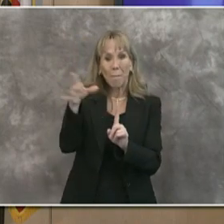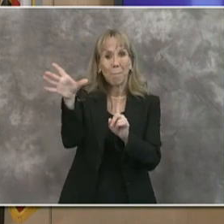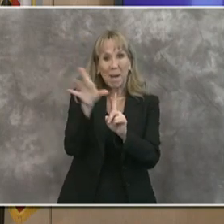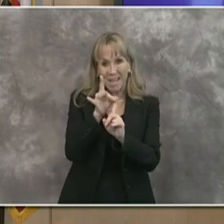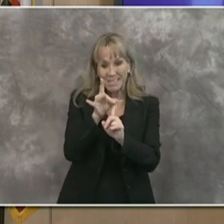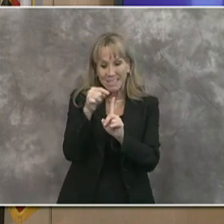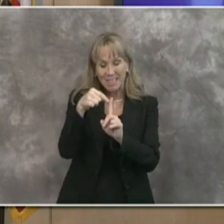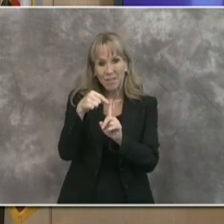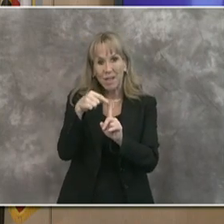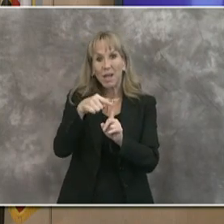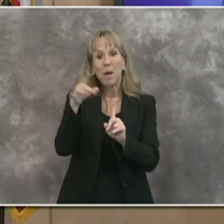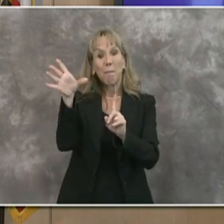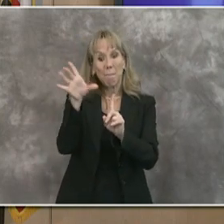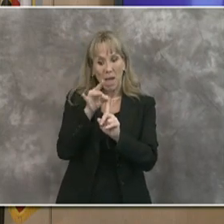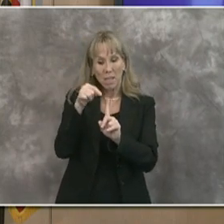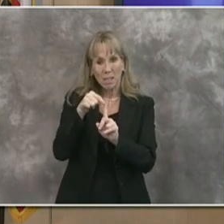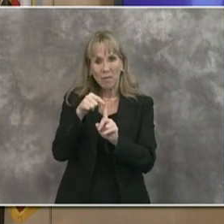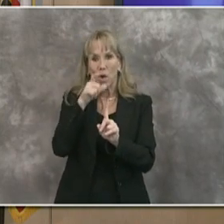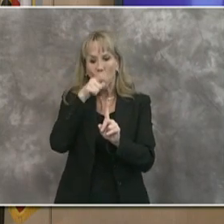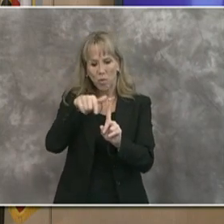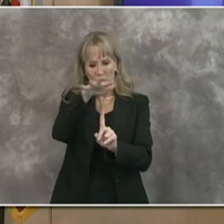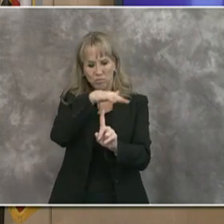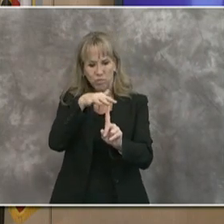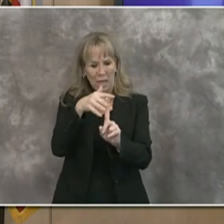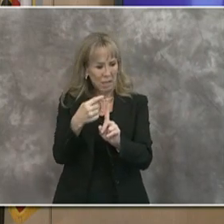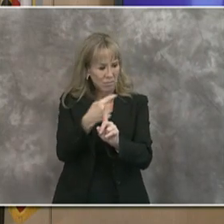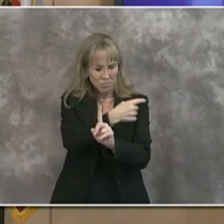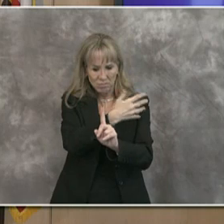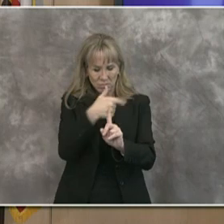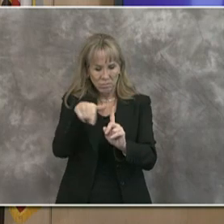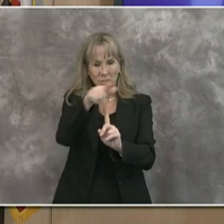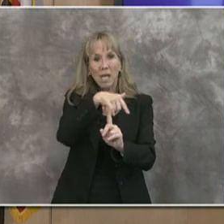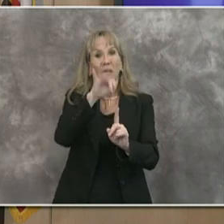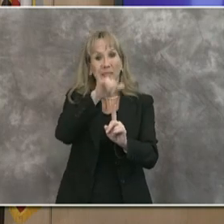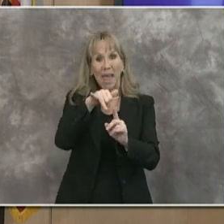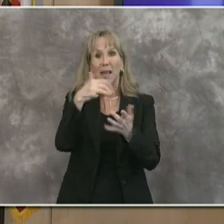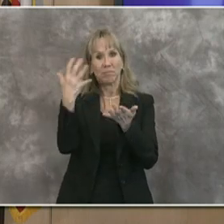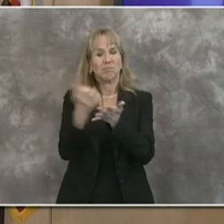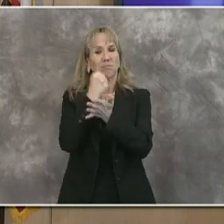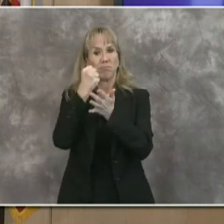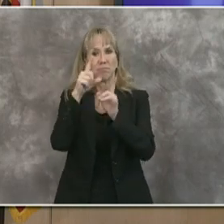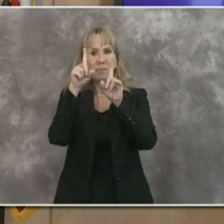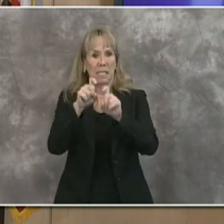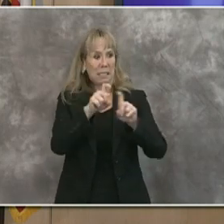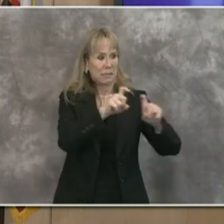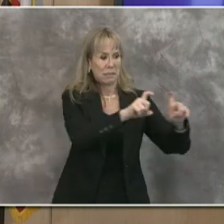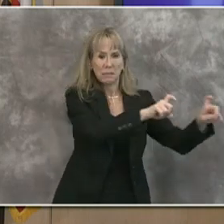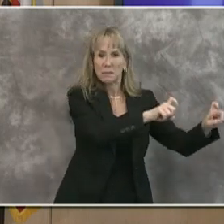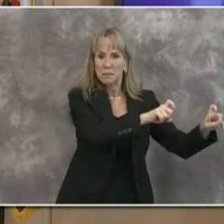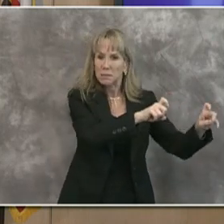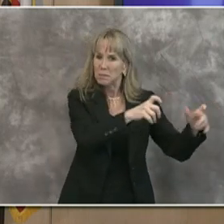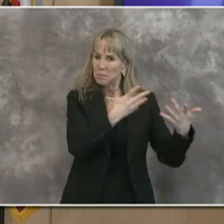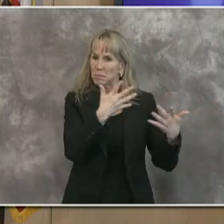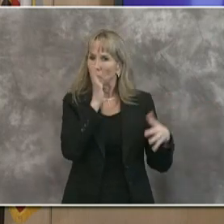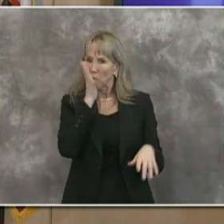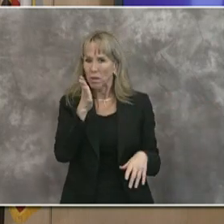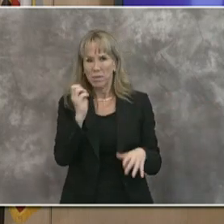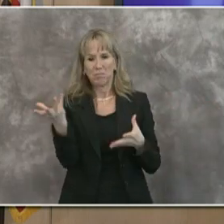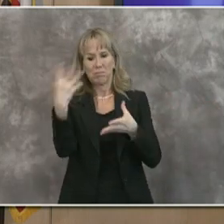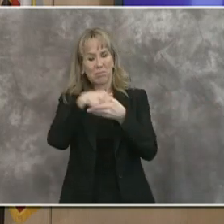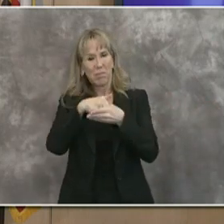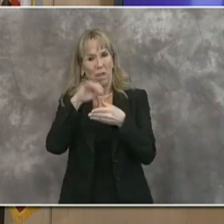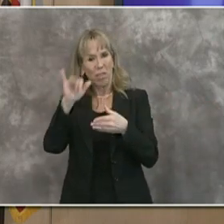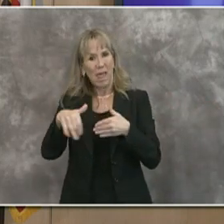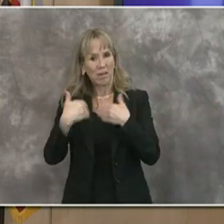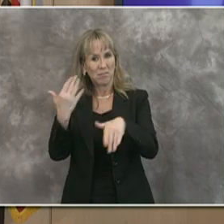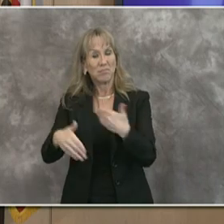you contact trace those close contacts, the opportunity to make testing available to them is certainly going to be a part of